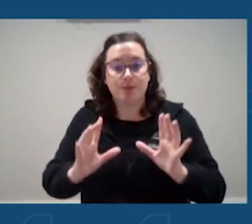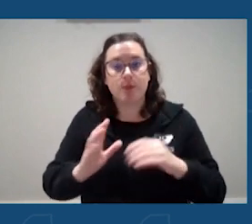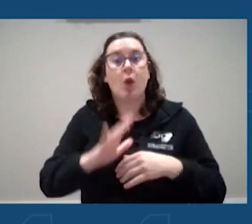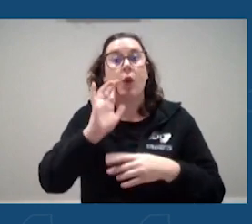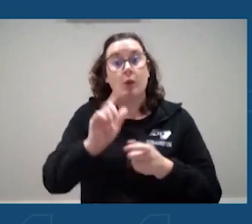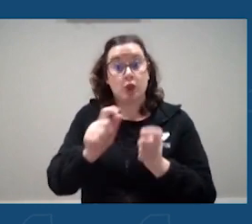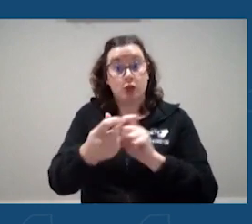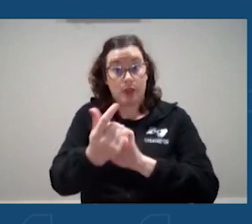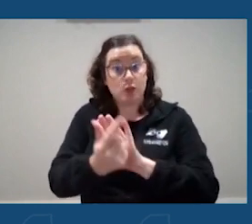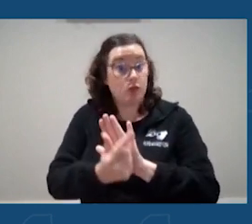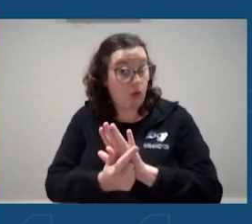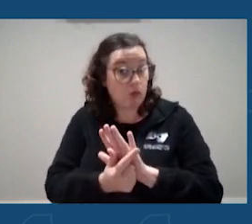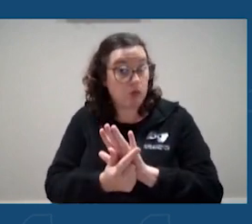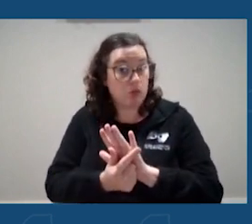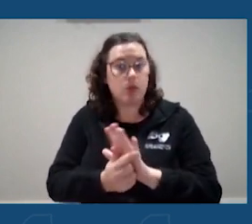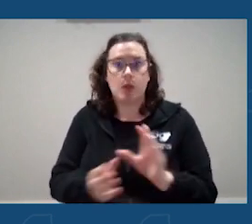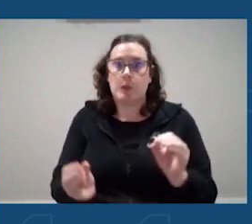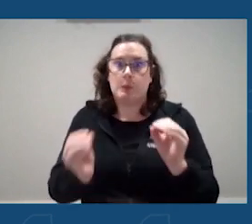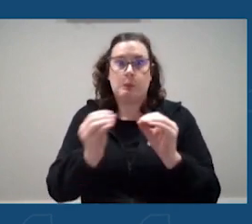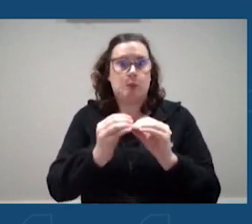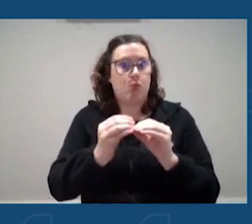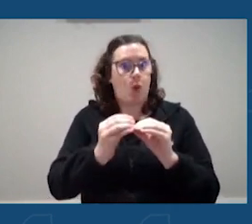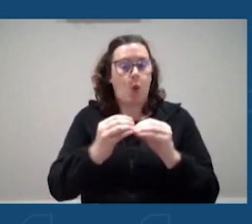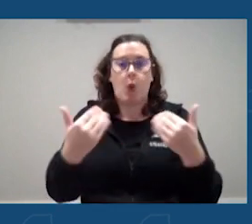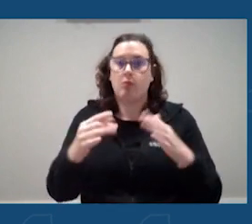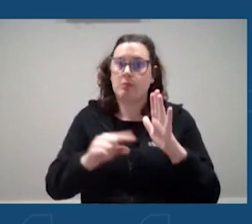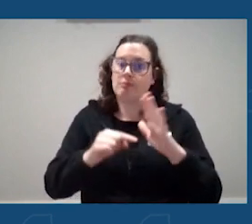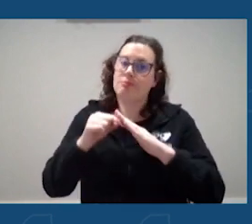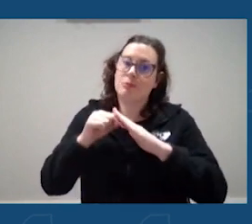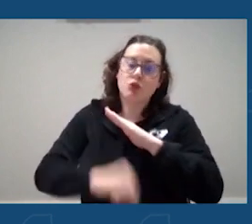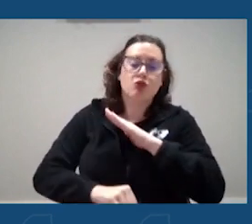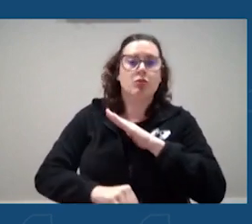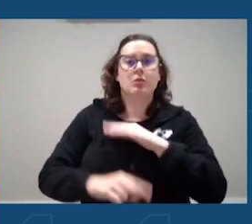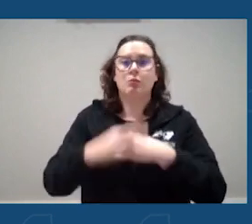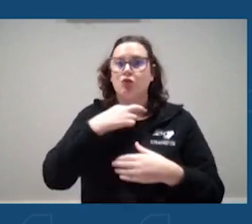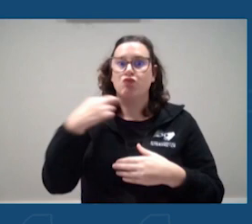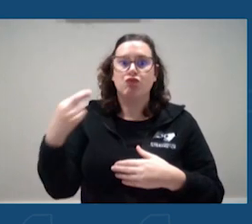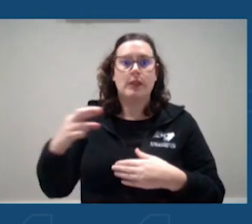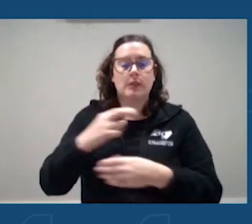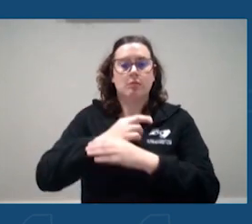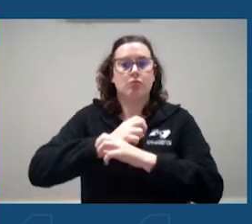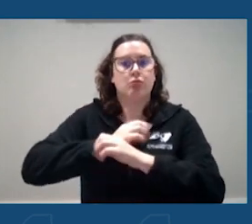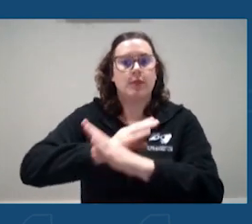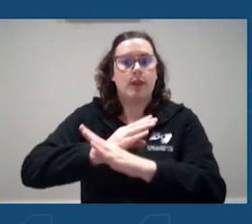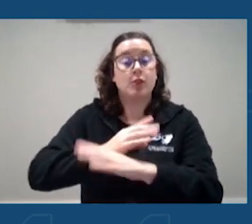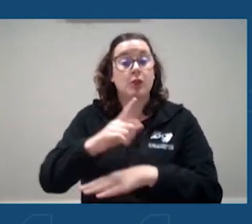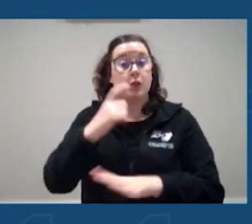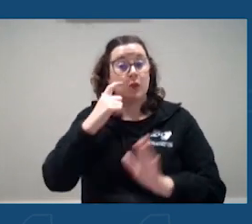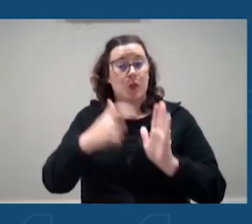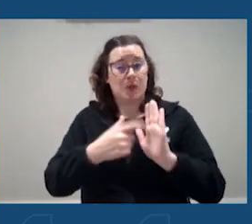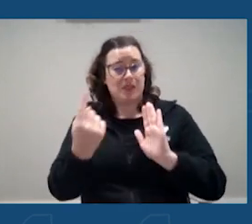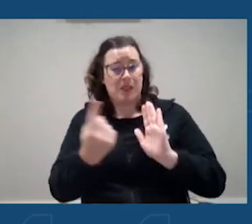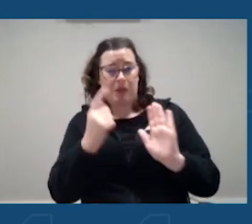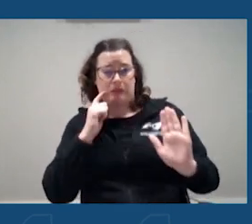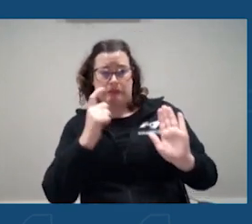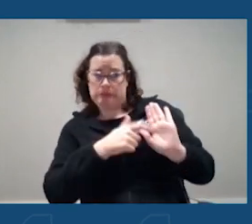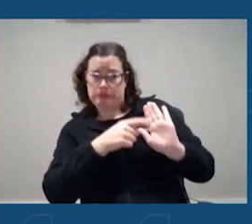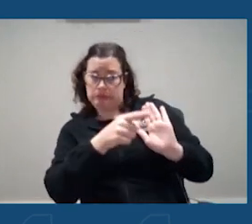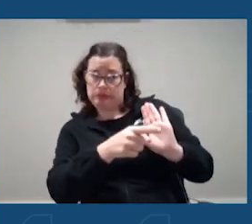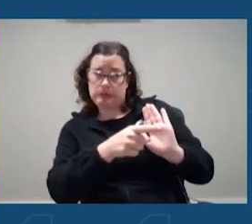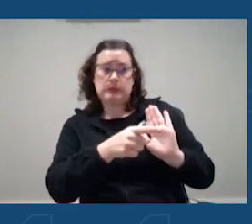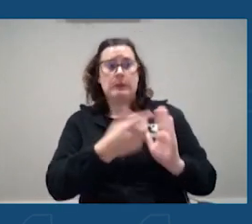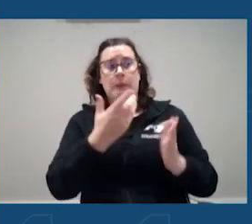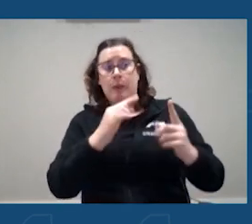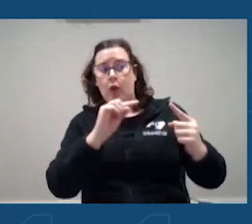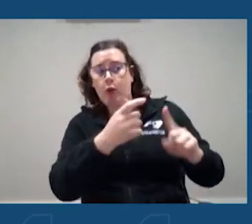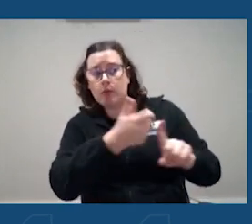more extreme risk order protections. You've heard about them. You know what they are. When you know someone shows signs of doing something harmful to themselves and